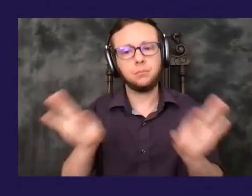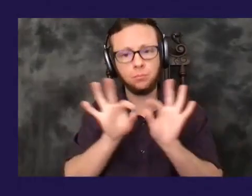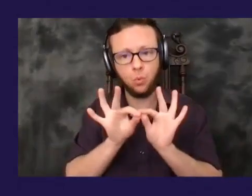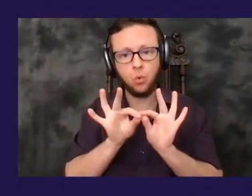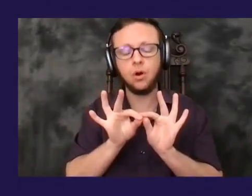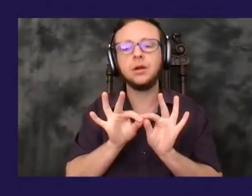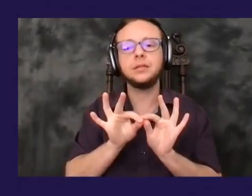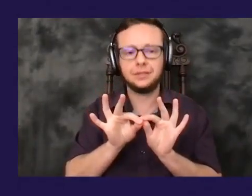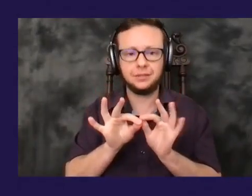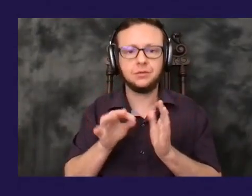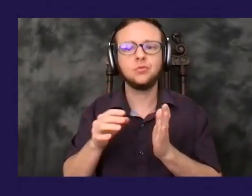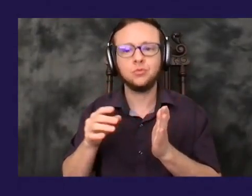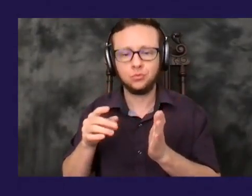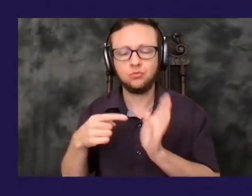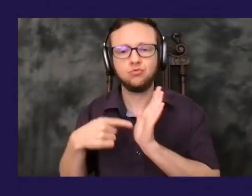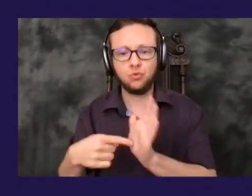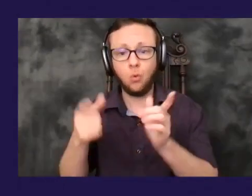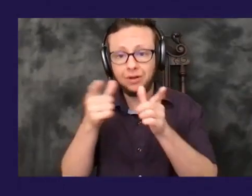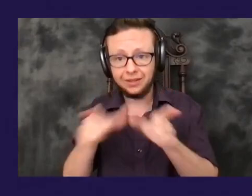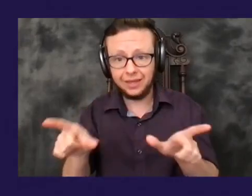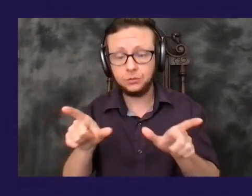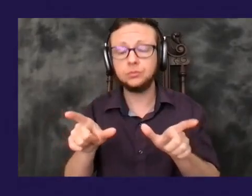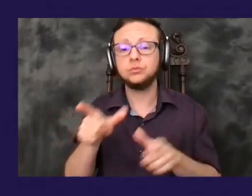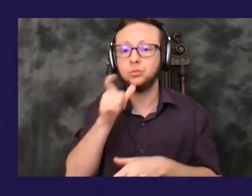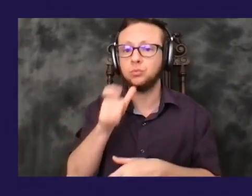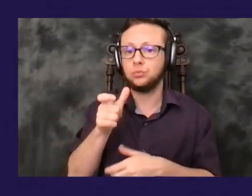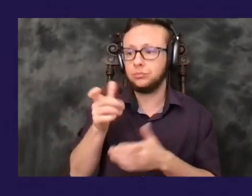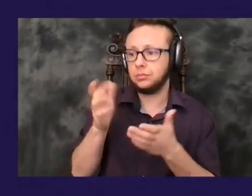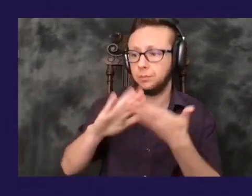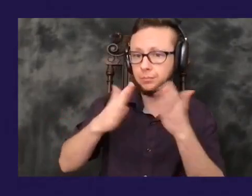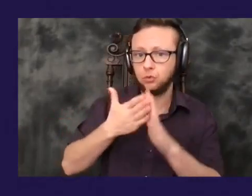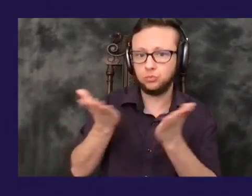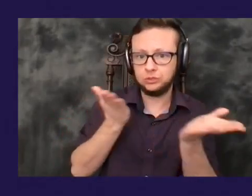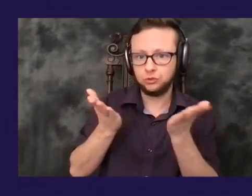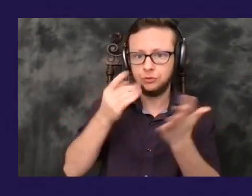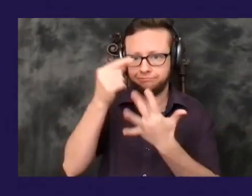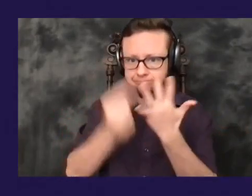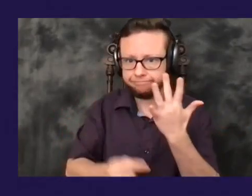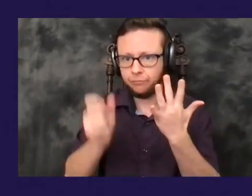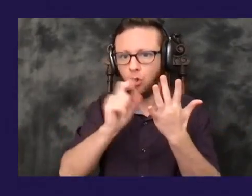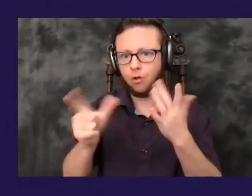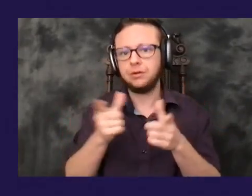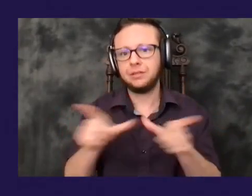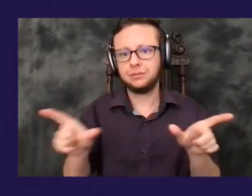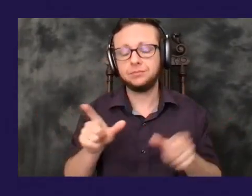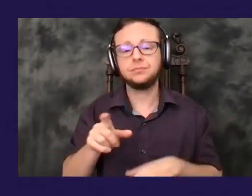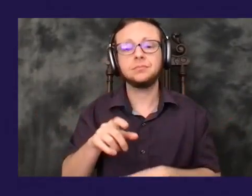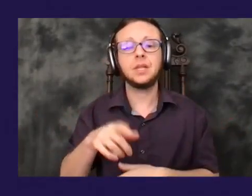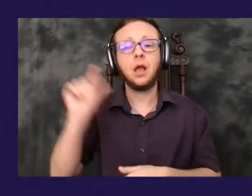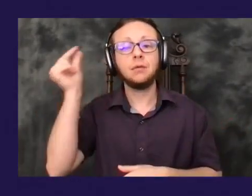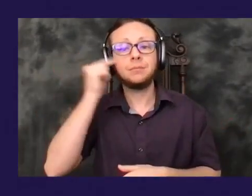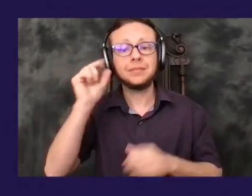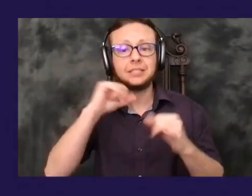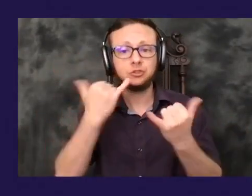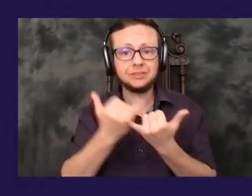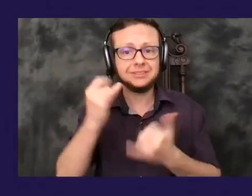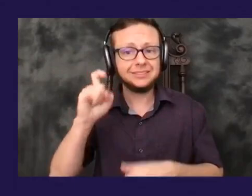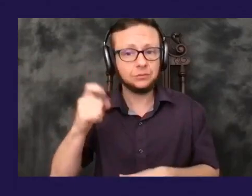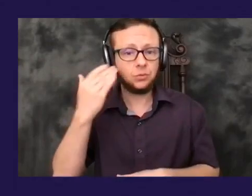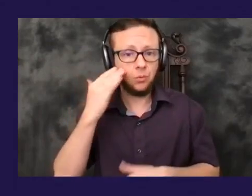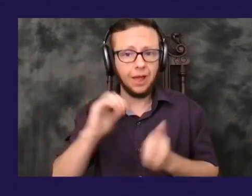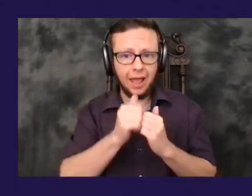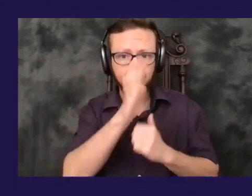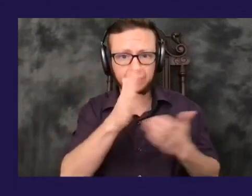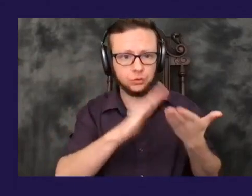of the communities that we serve. Government agencies should know how their communities get their information and know